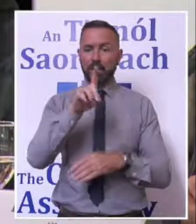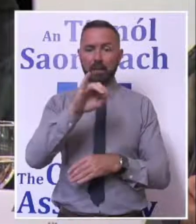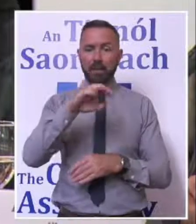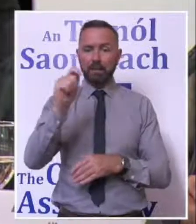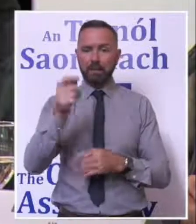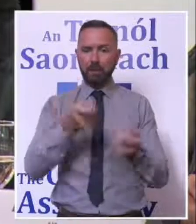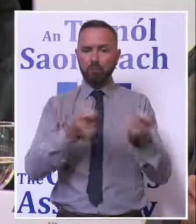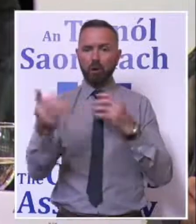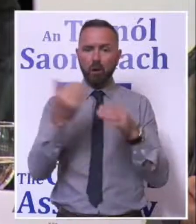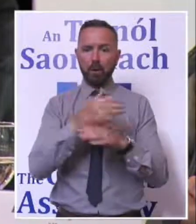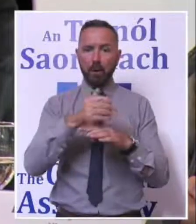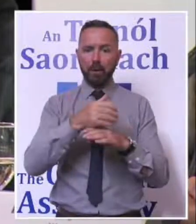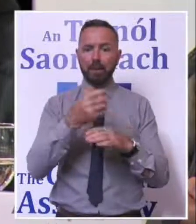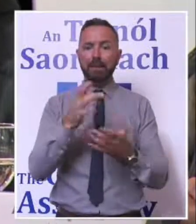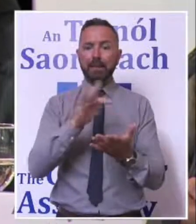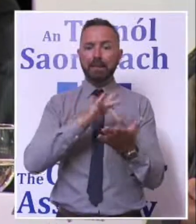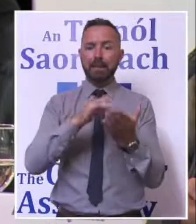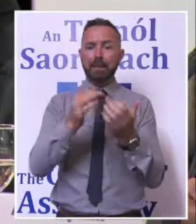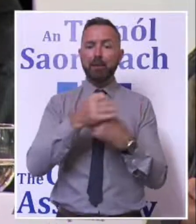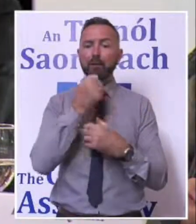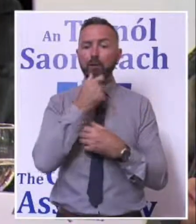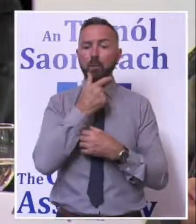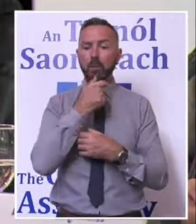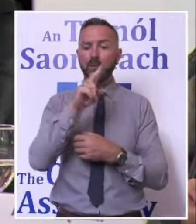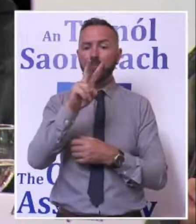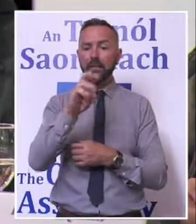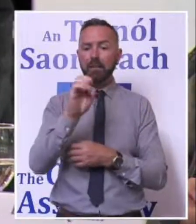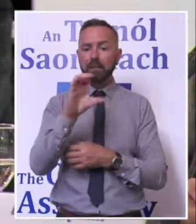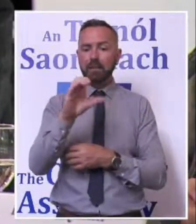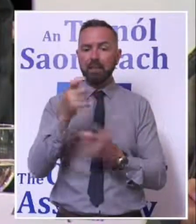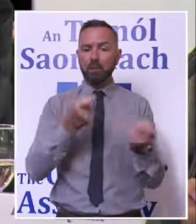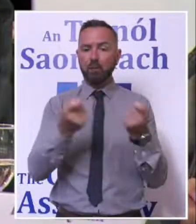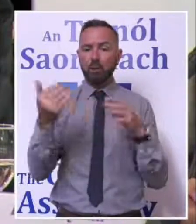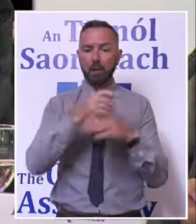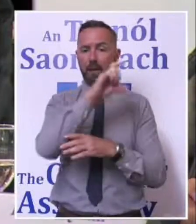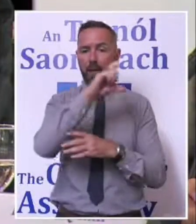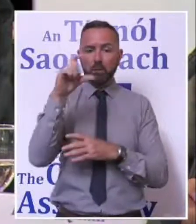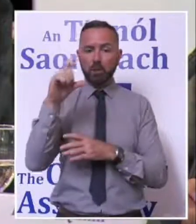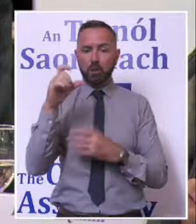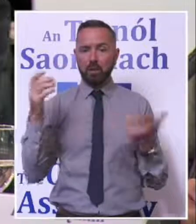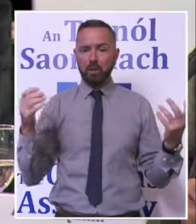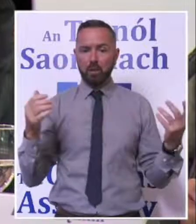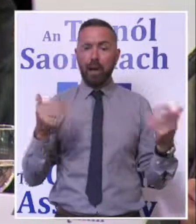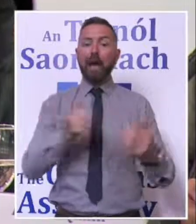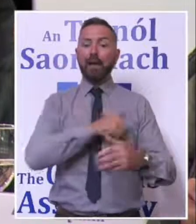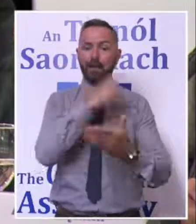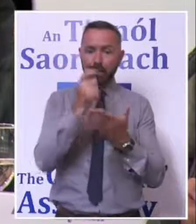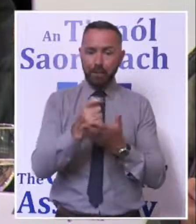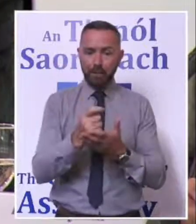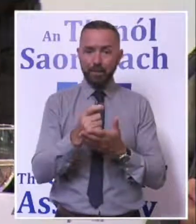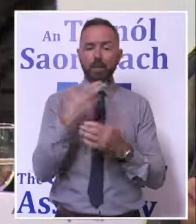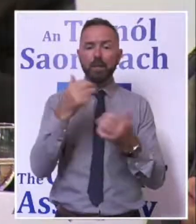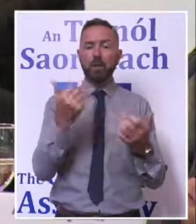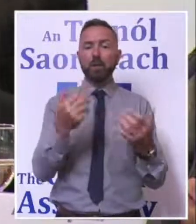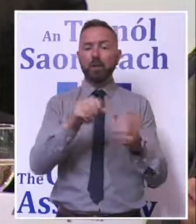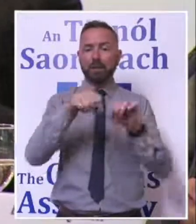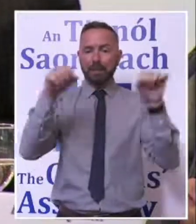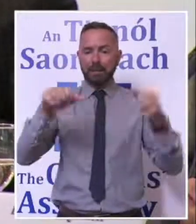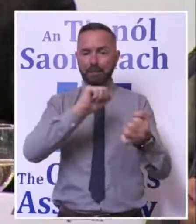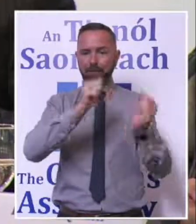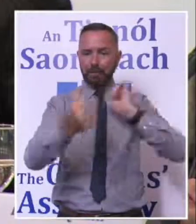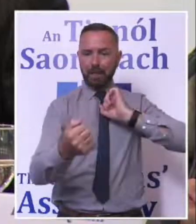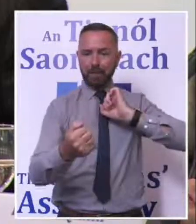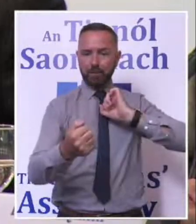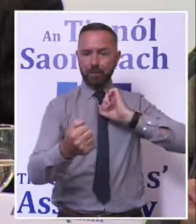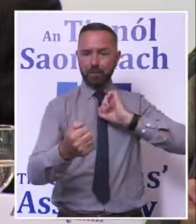by the City of Dublin VEC, which was ran by the councillors of Dublin. So that system runs in